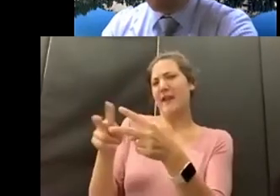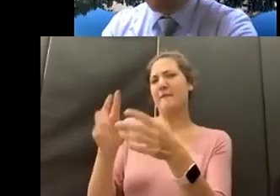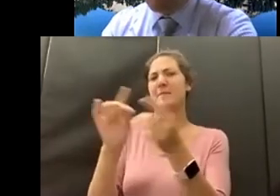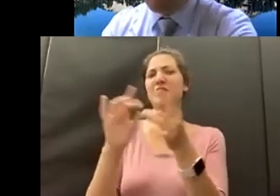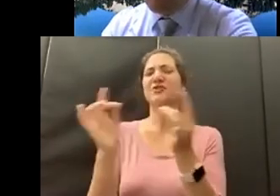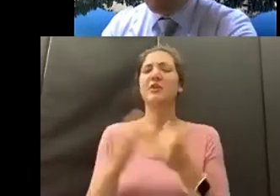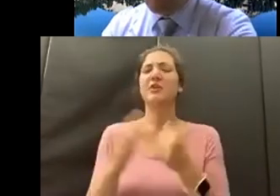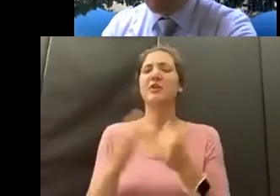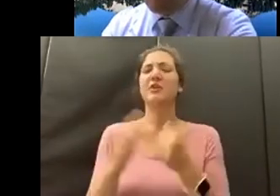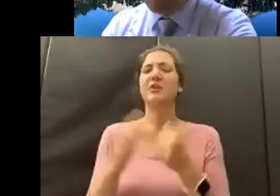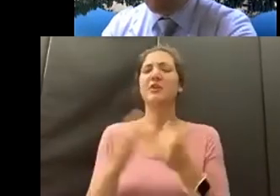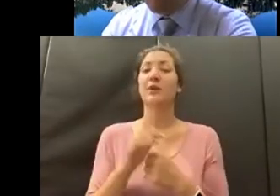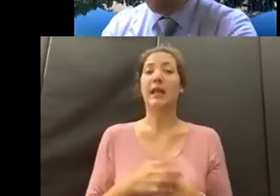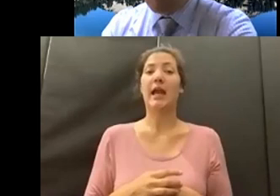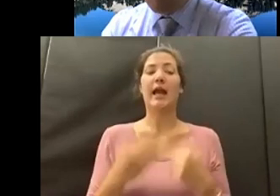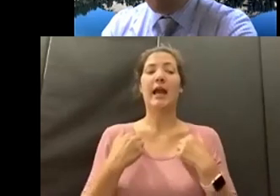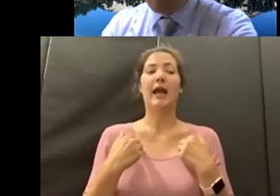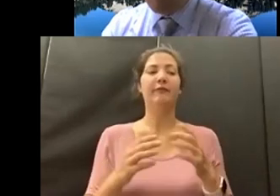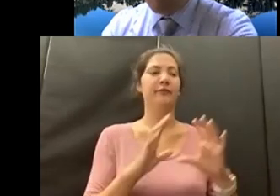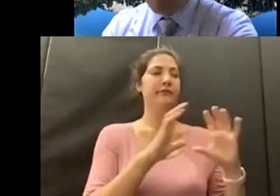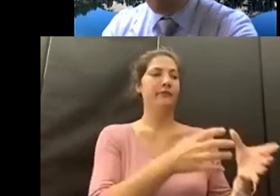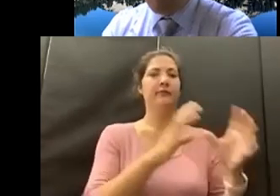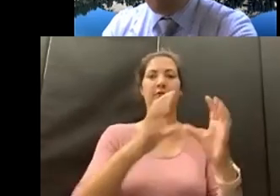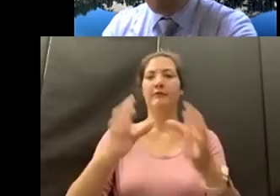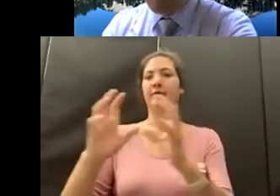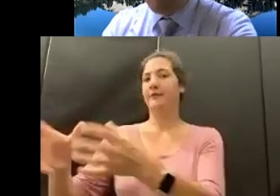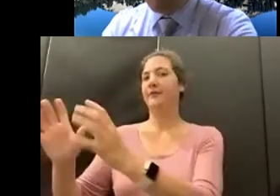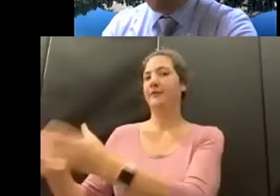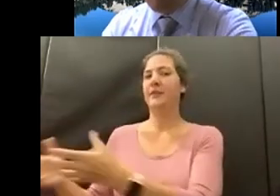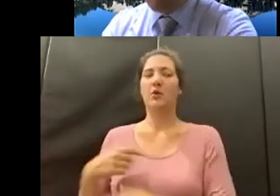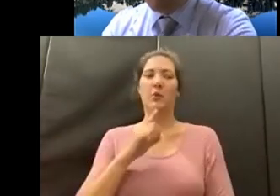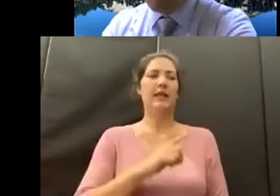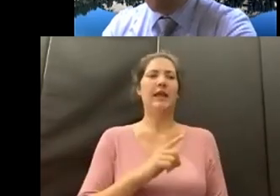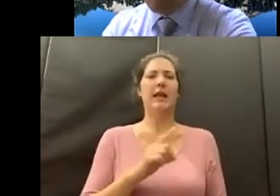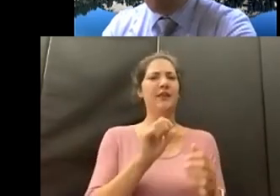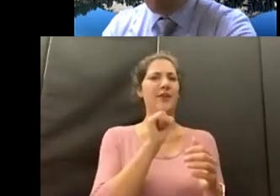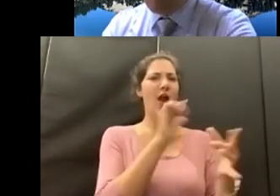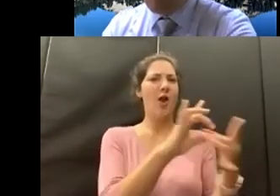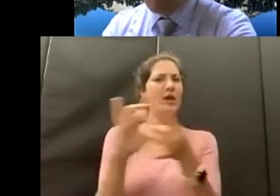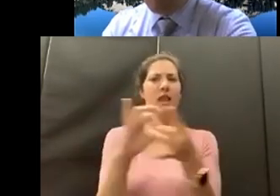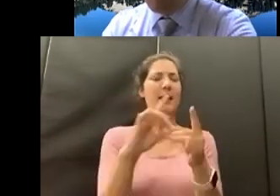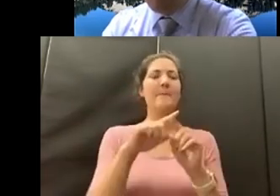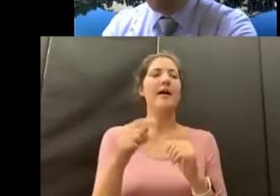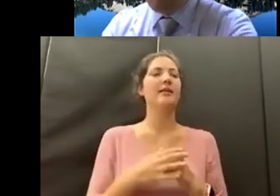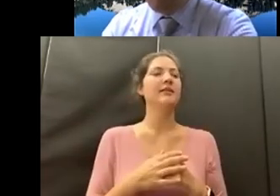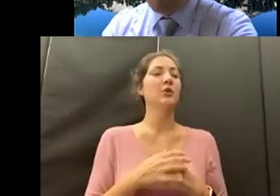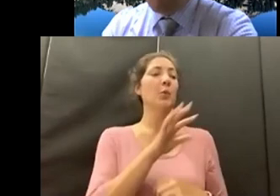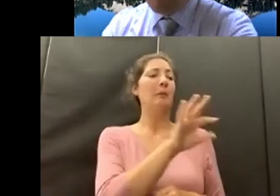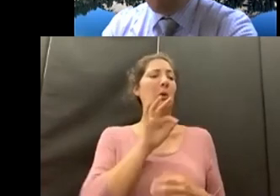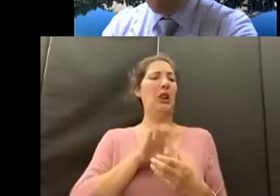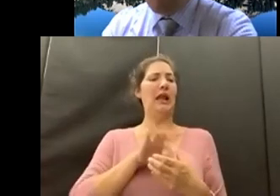unrelated silos to offer services that actually are really intimately connected with one another.